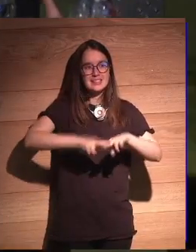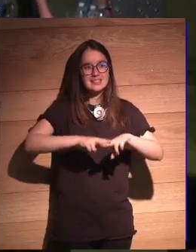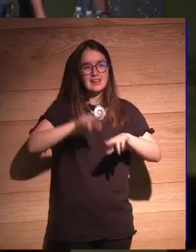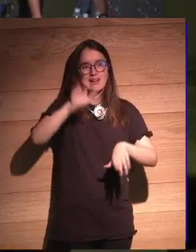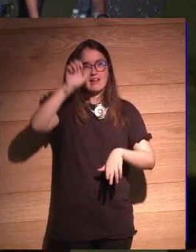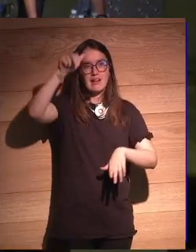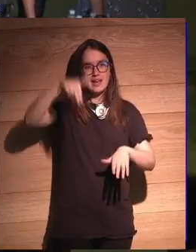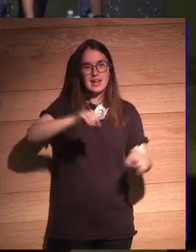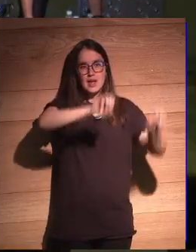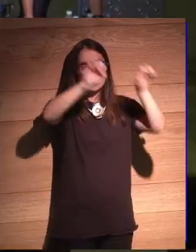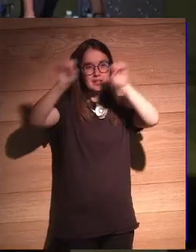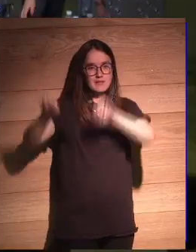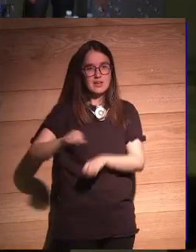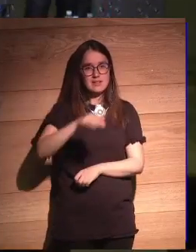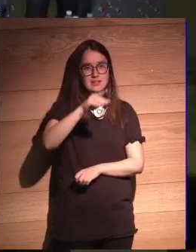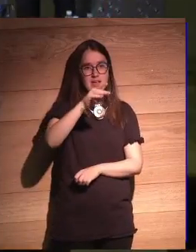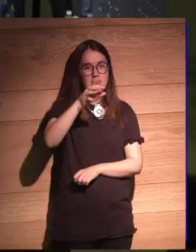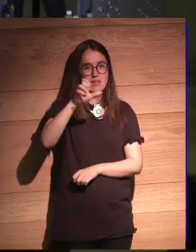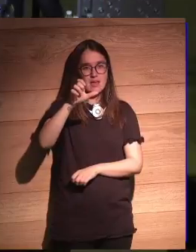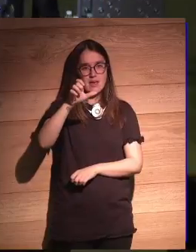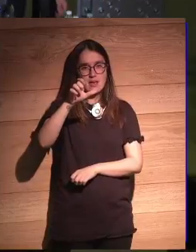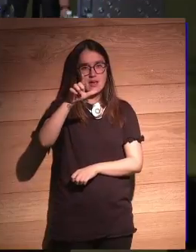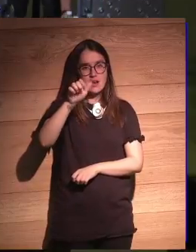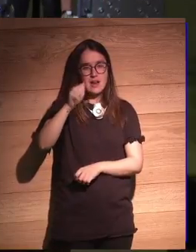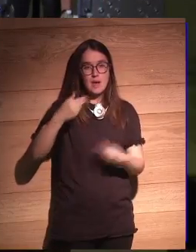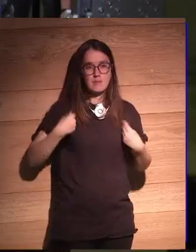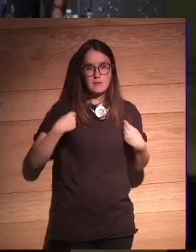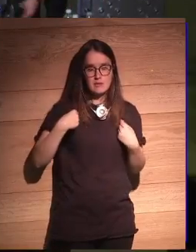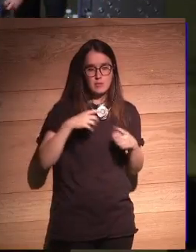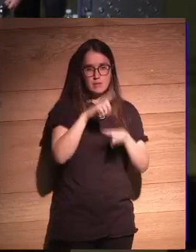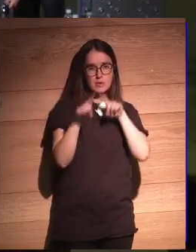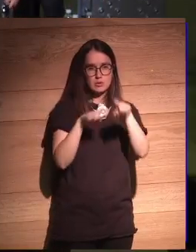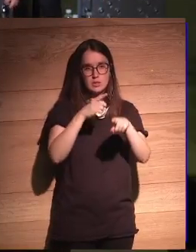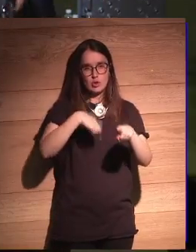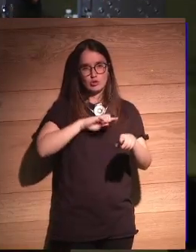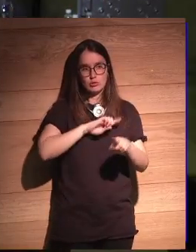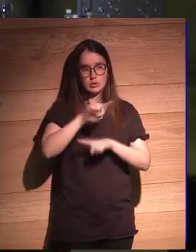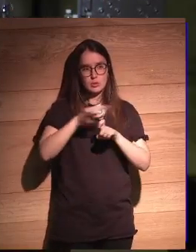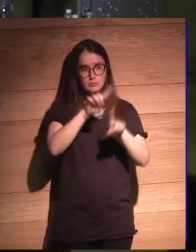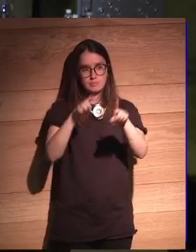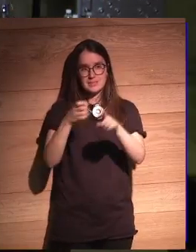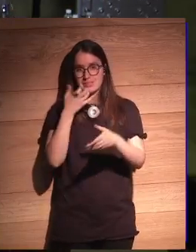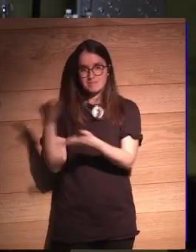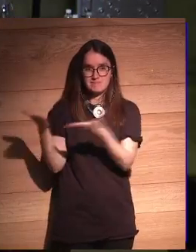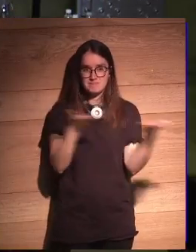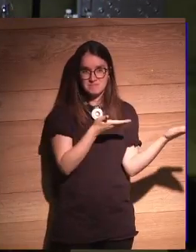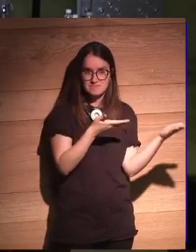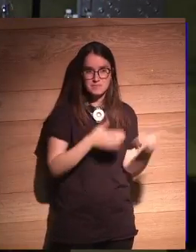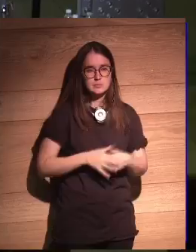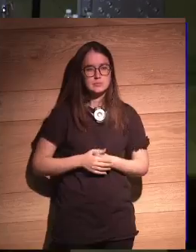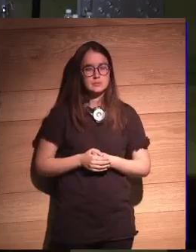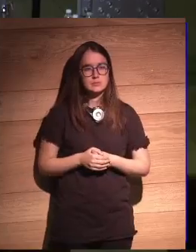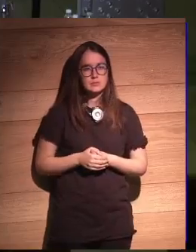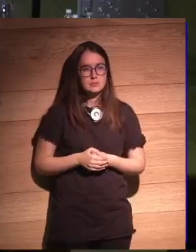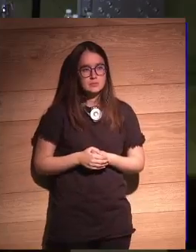following this event by streaming, you can use our hashtag, and we will gather your questions. The hashtag is